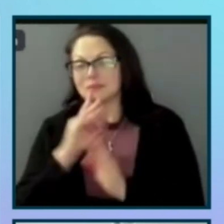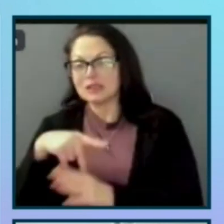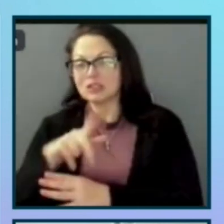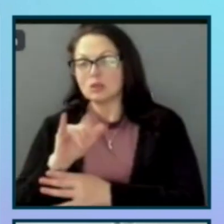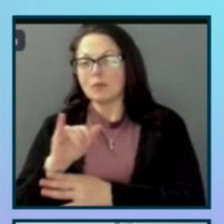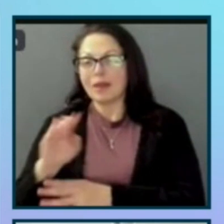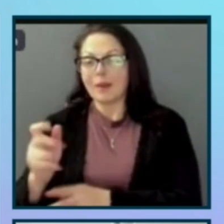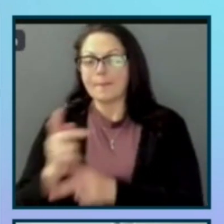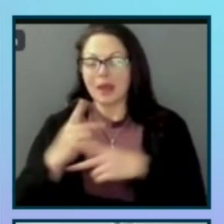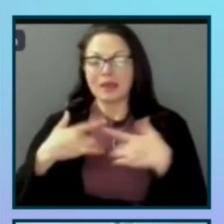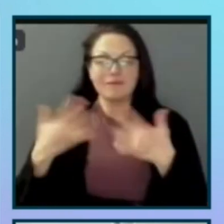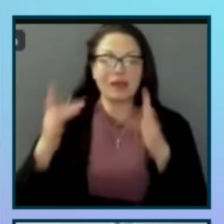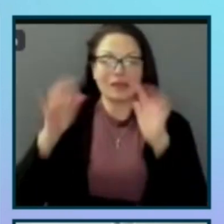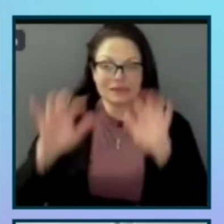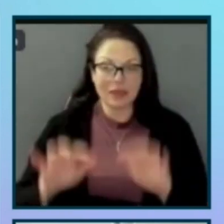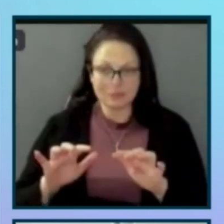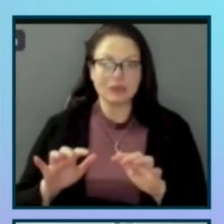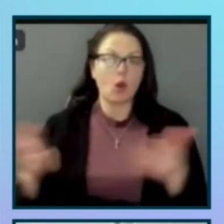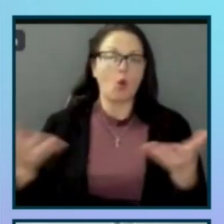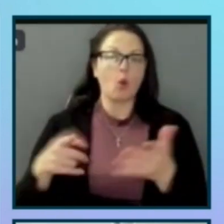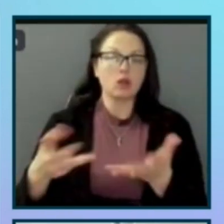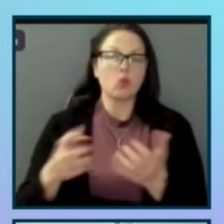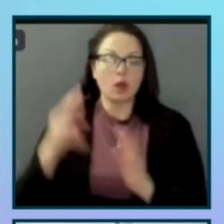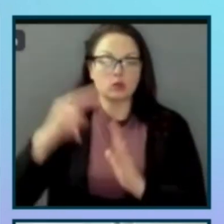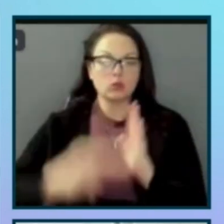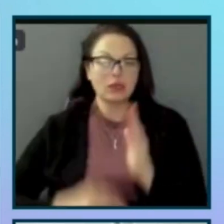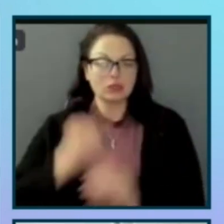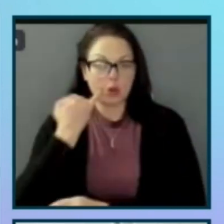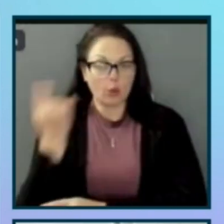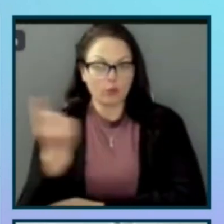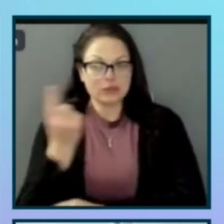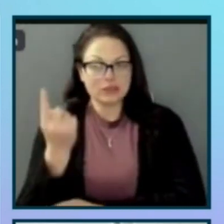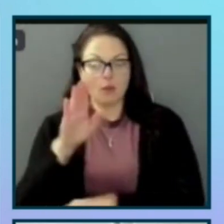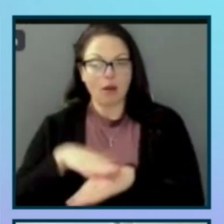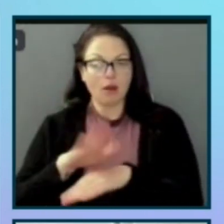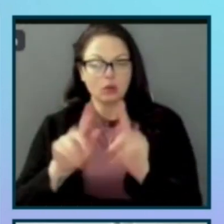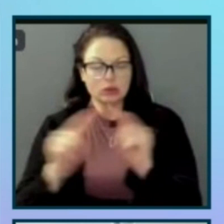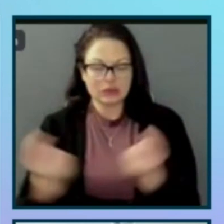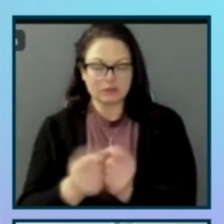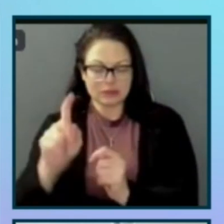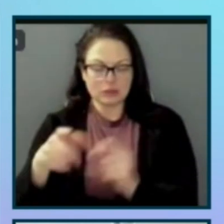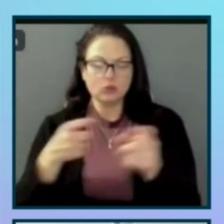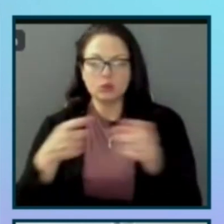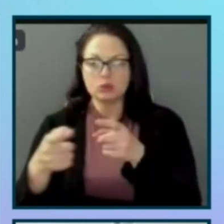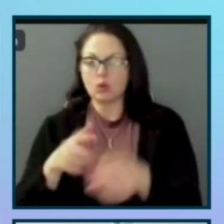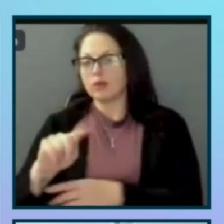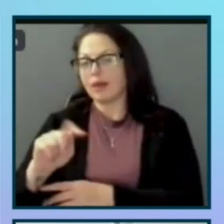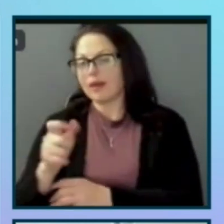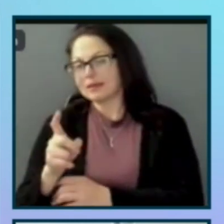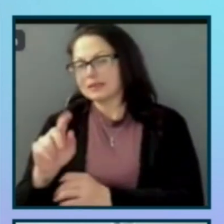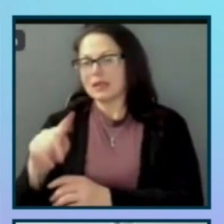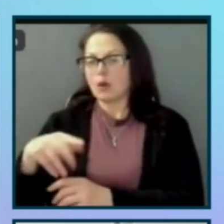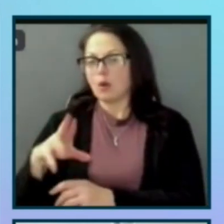language that you want it to read. So someone on your team still needs to control the Adobe XD prototype and click on the different